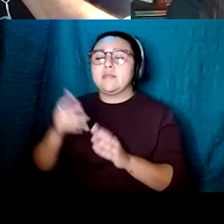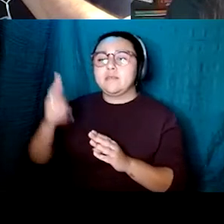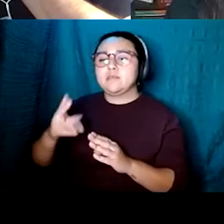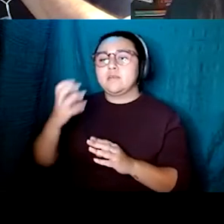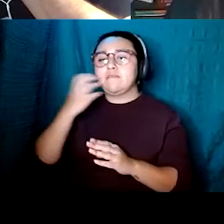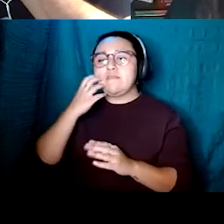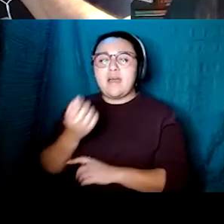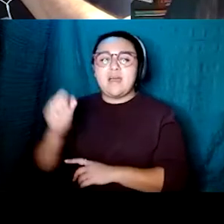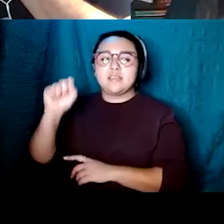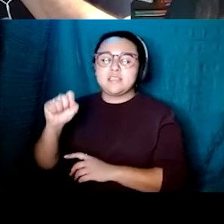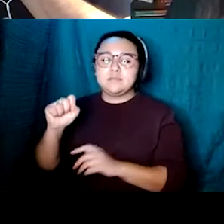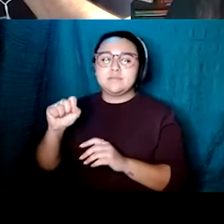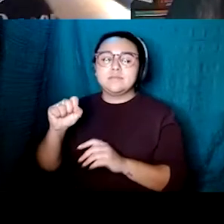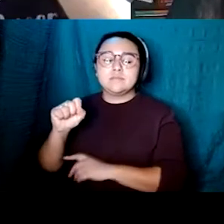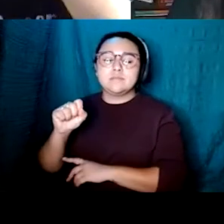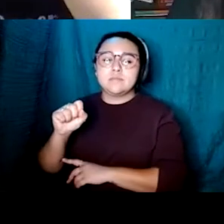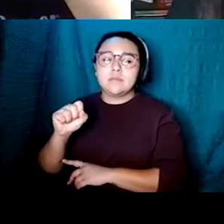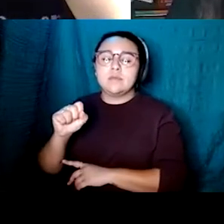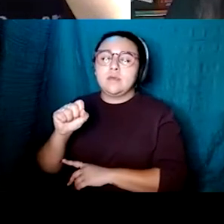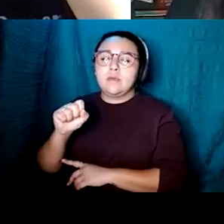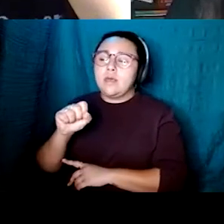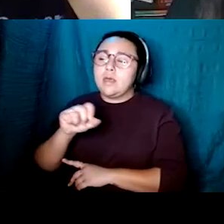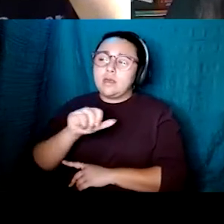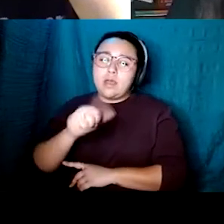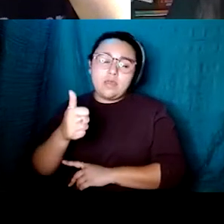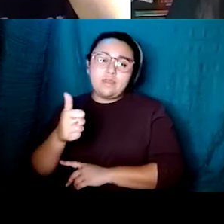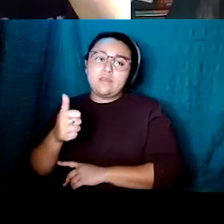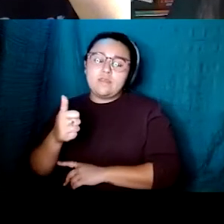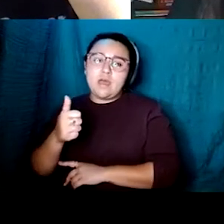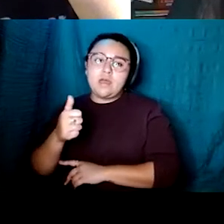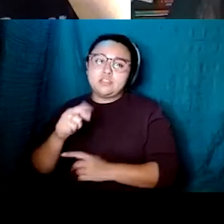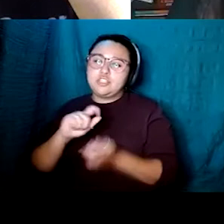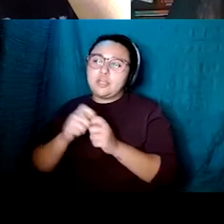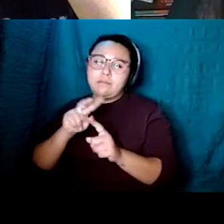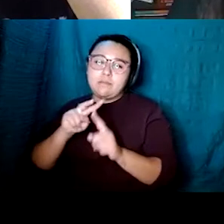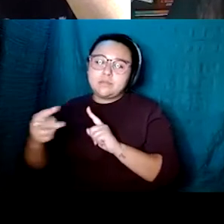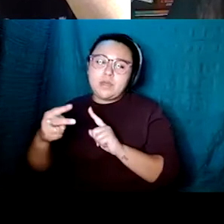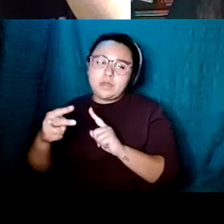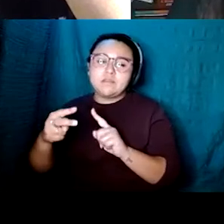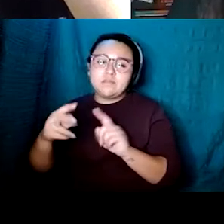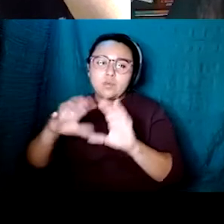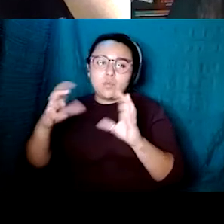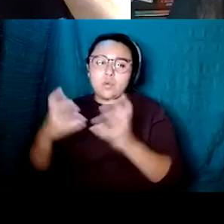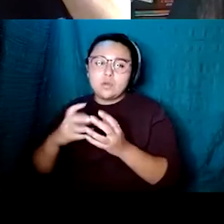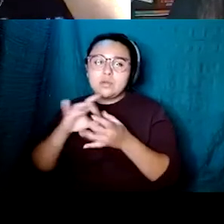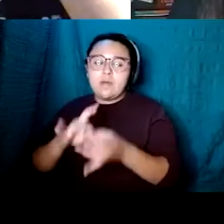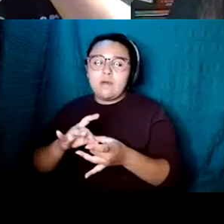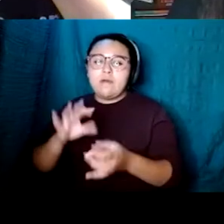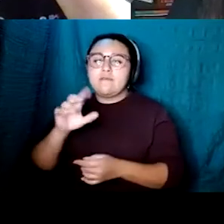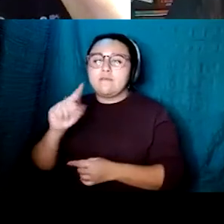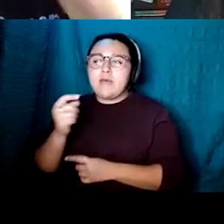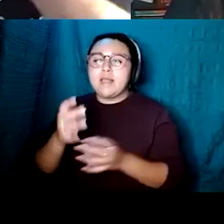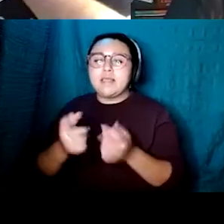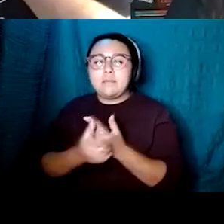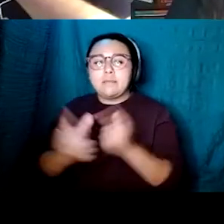know, things that happened that shaped the world around fat people and fat activism and fat liberation. And I think,